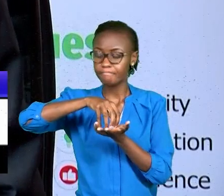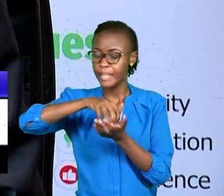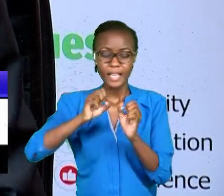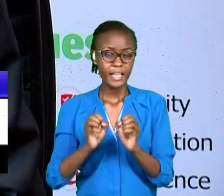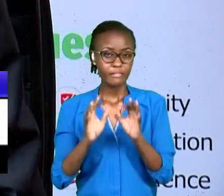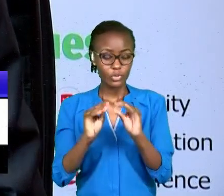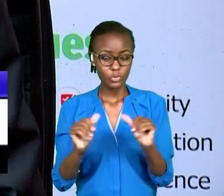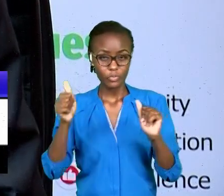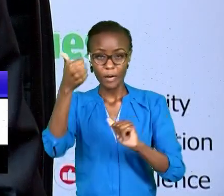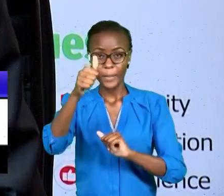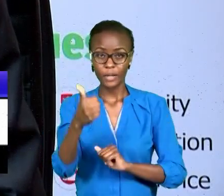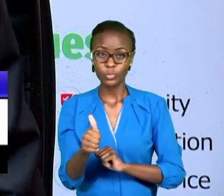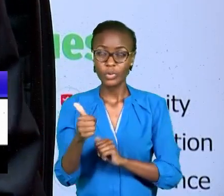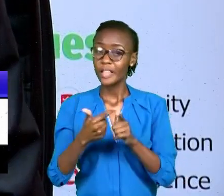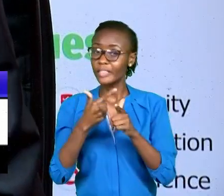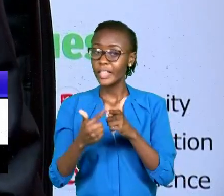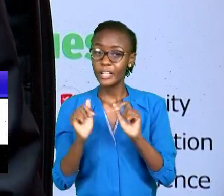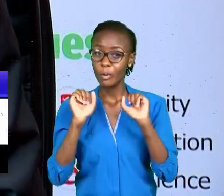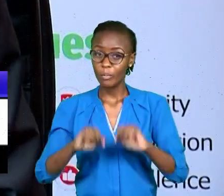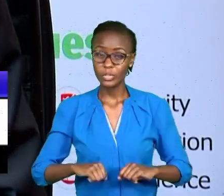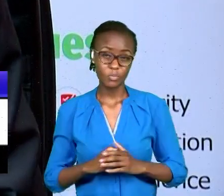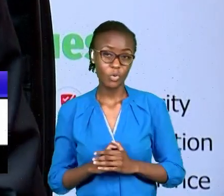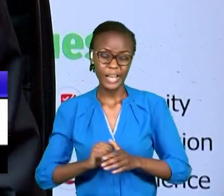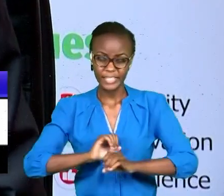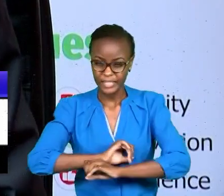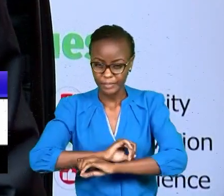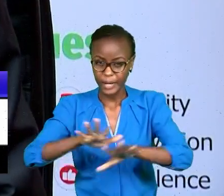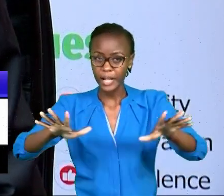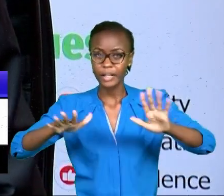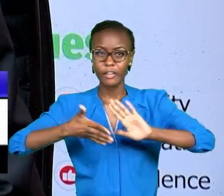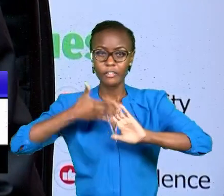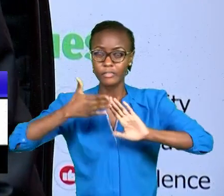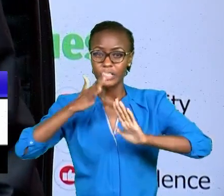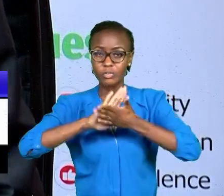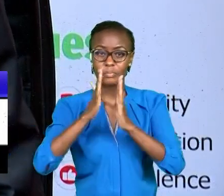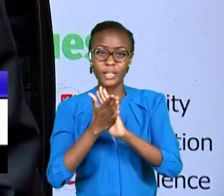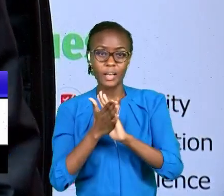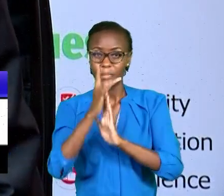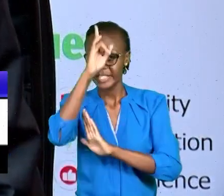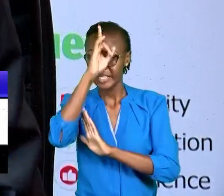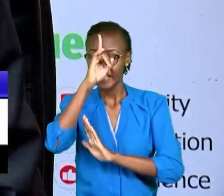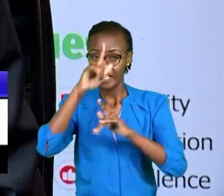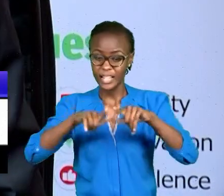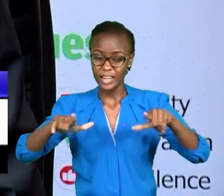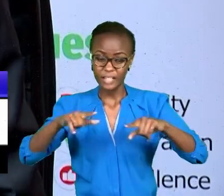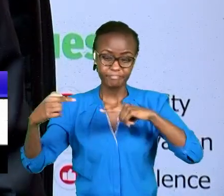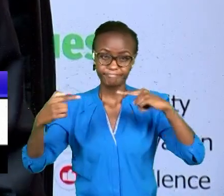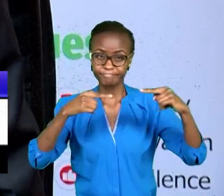not arrested, could easily escalate to very serious, large clashes.